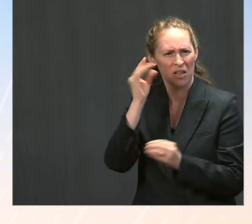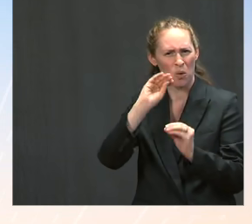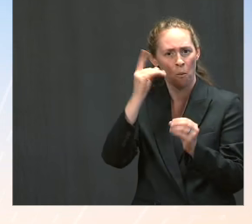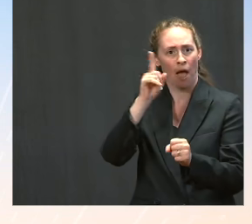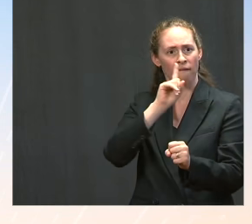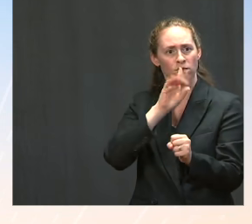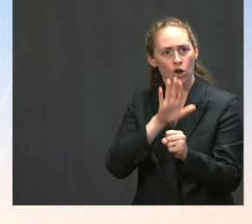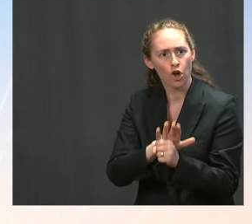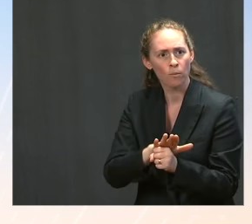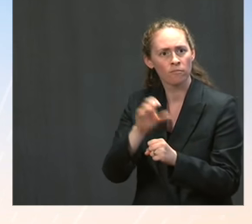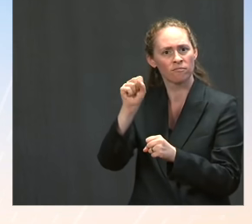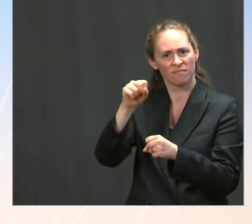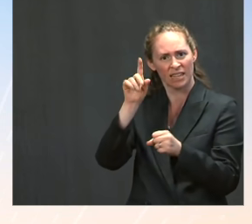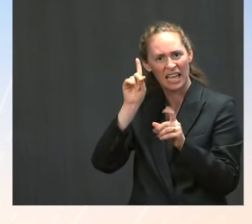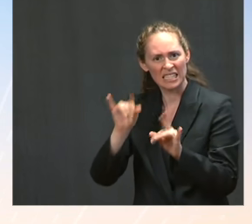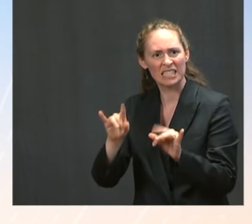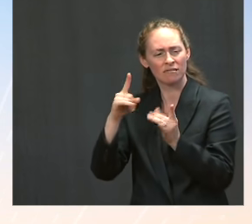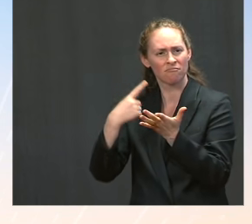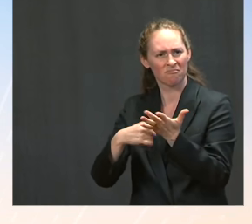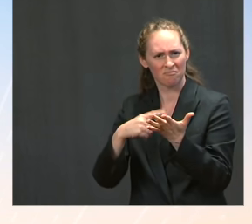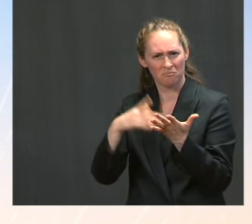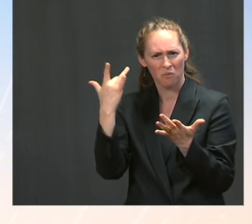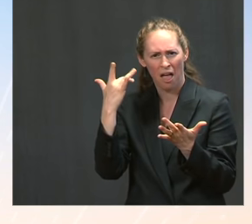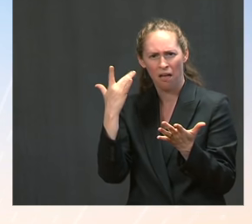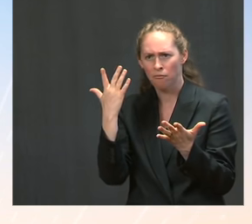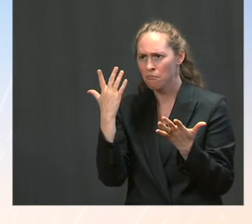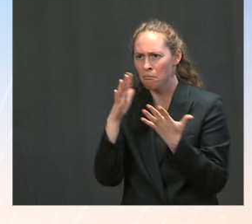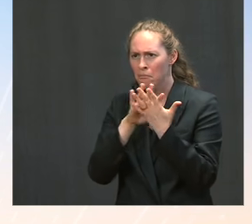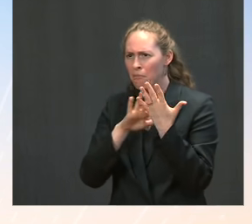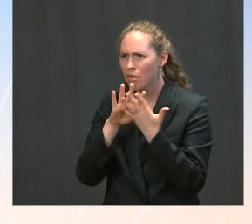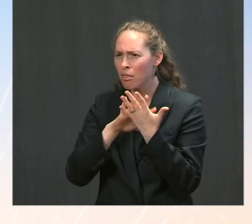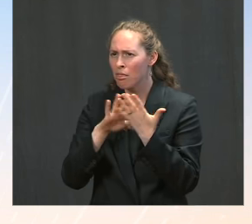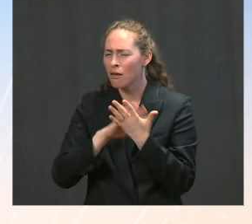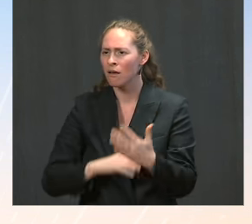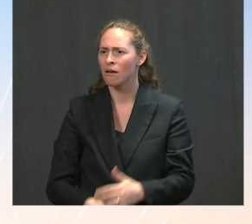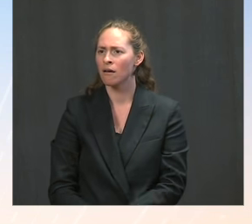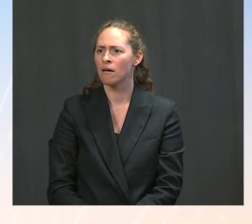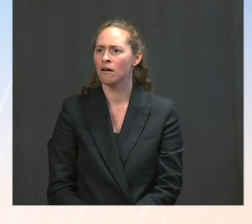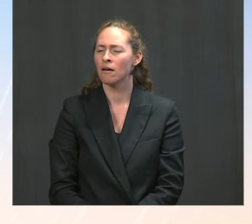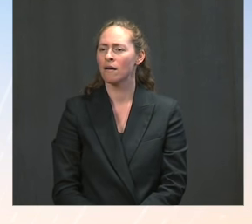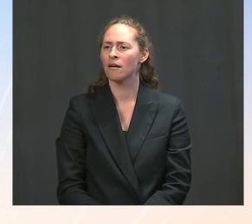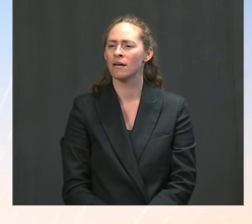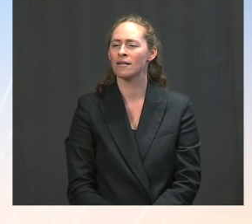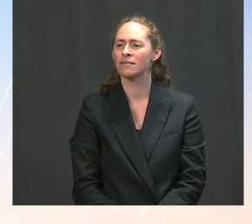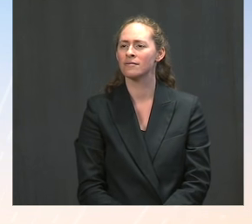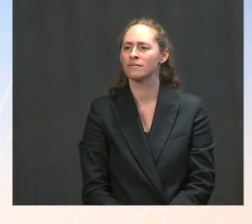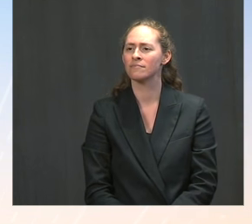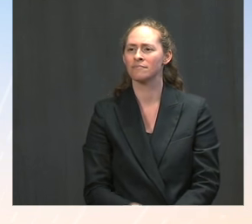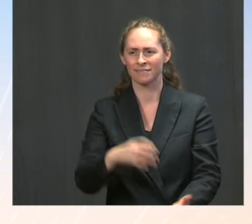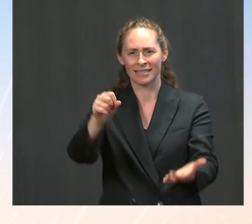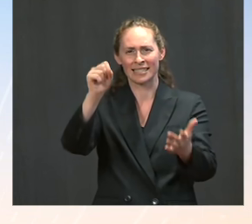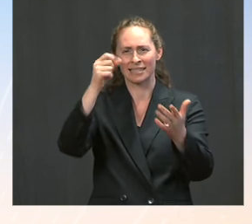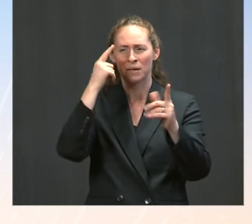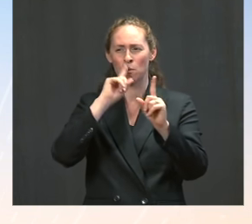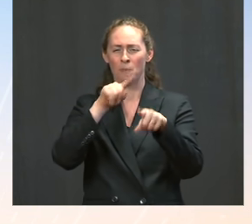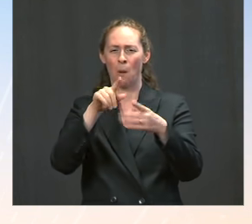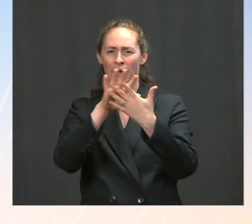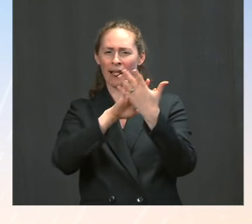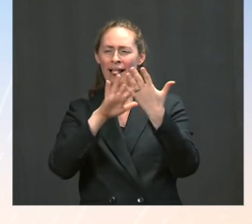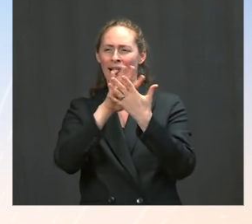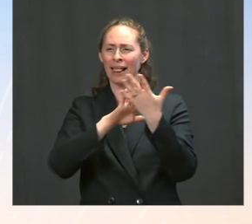happening. Well, I think because the report on it was a little breathless about what it implied was happening when the CDC